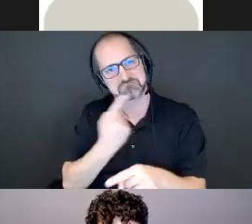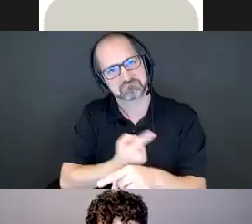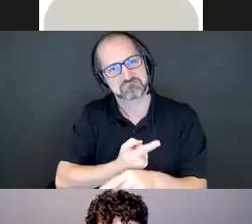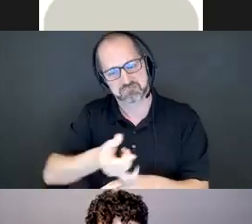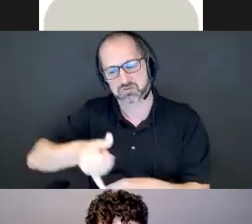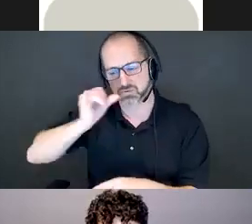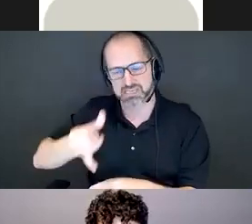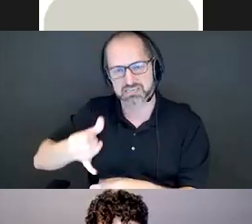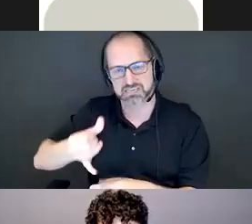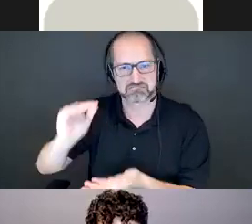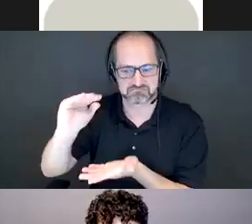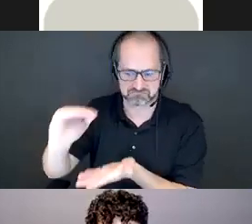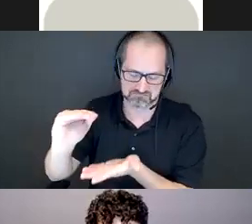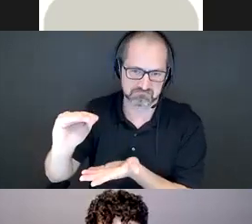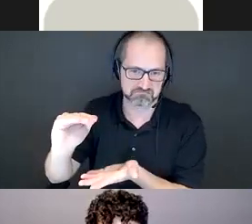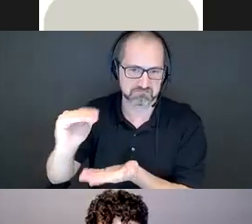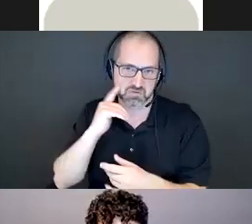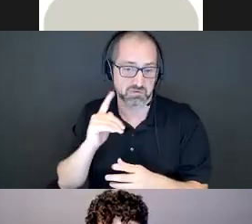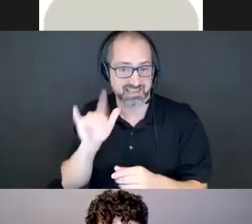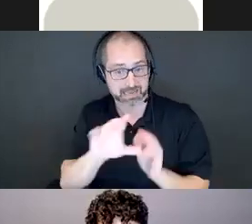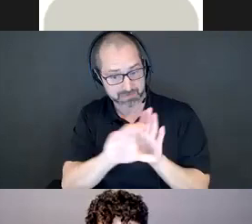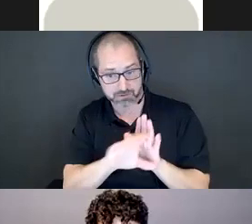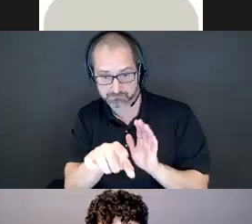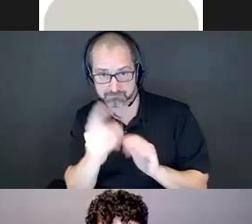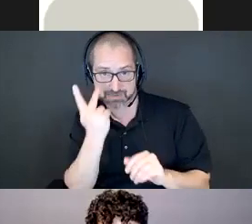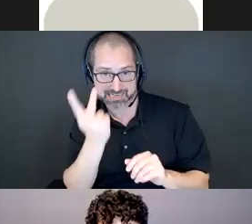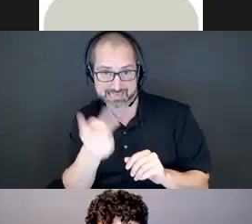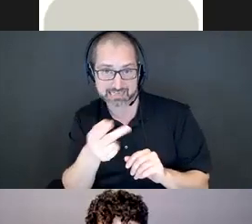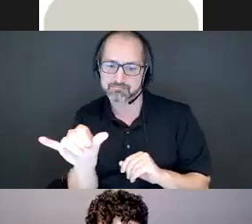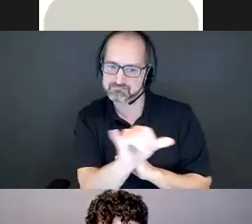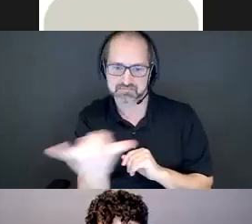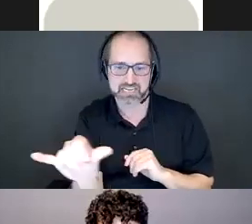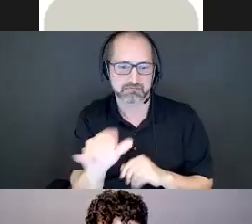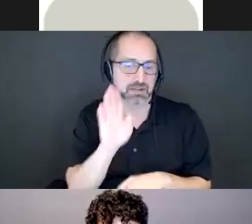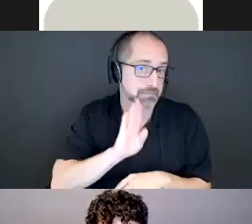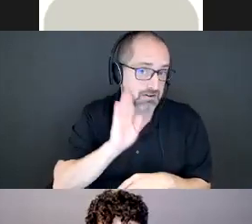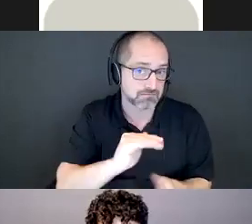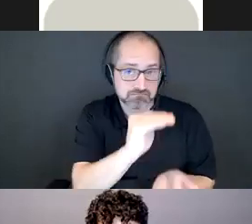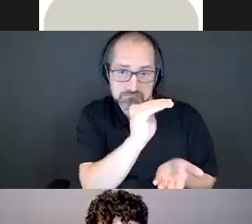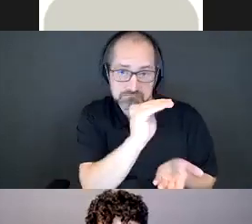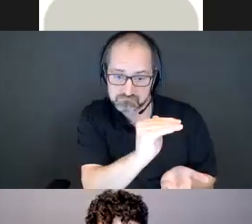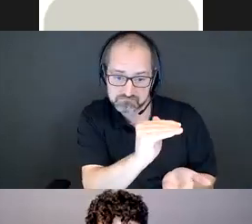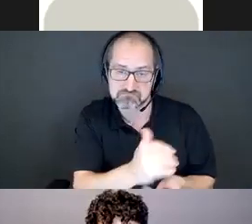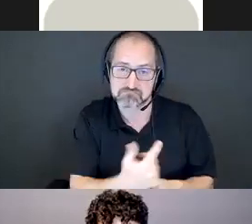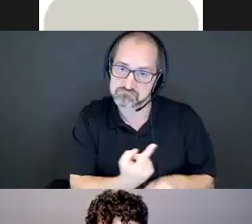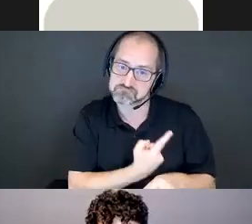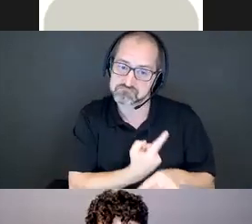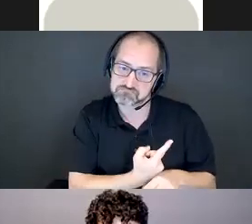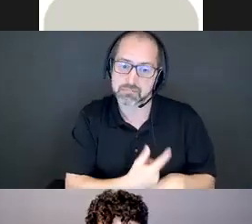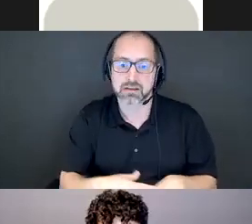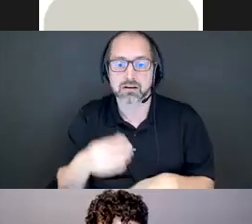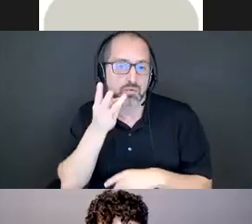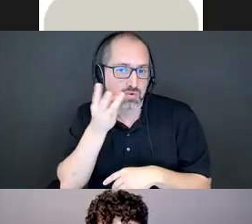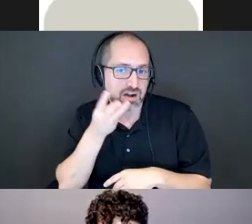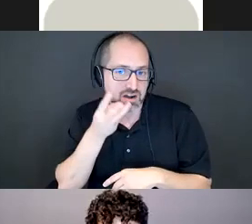think about it, these are all the same. So a beer, a 12-ounce bottle of beer, a glass of wine, 5 ounces, or